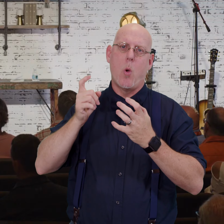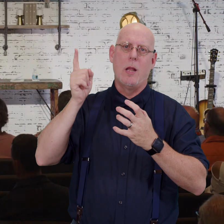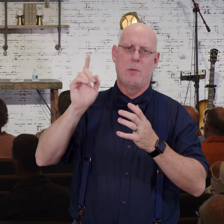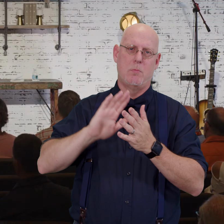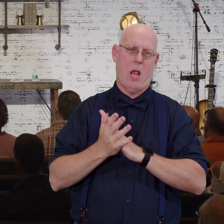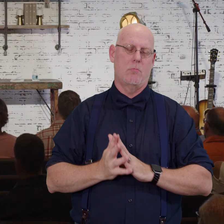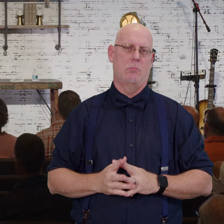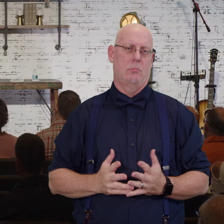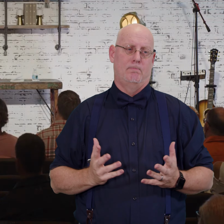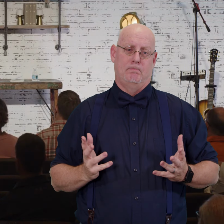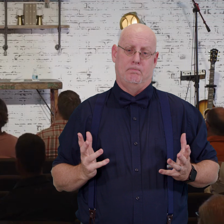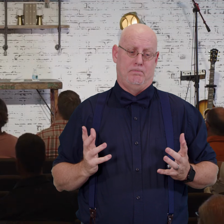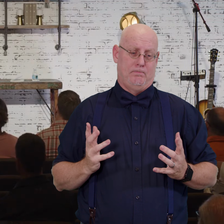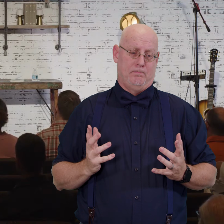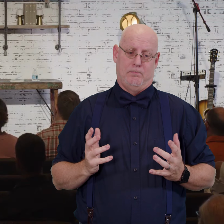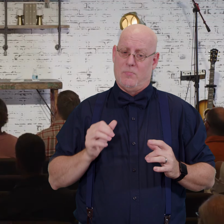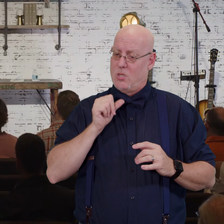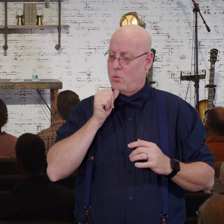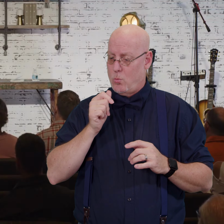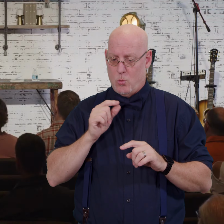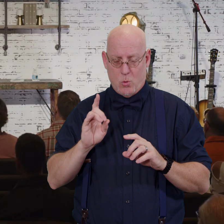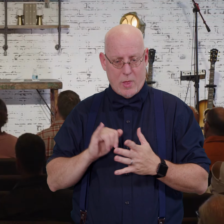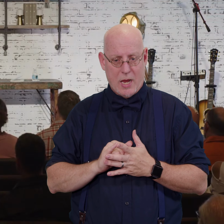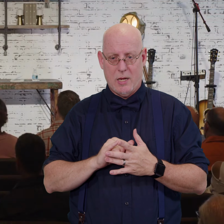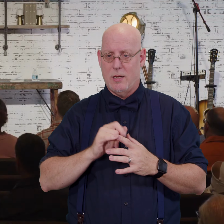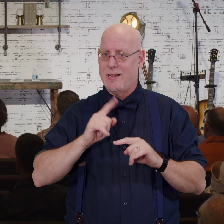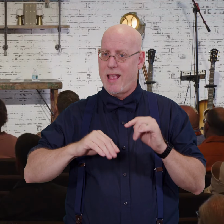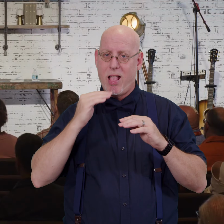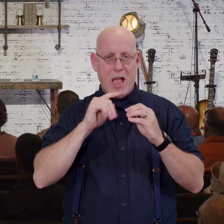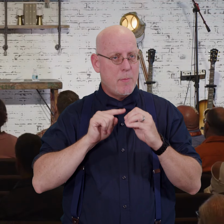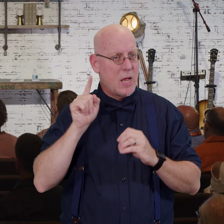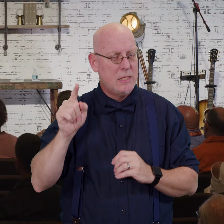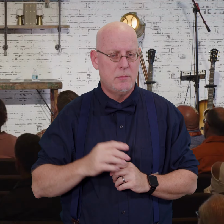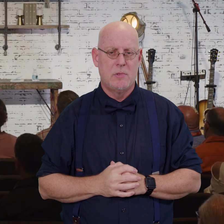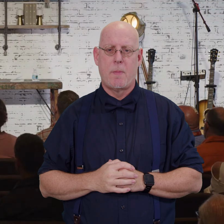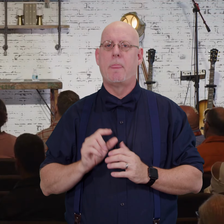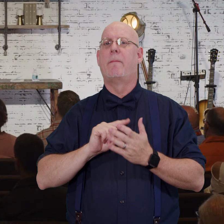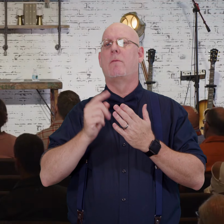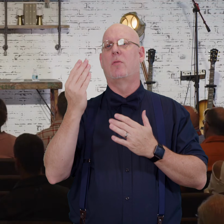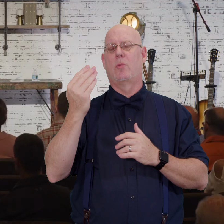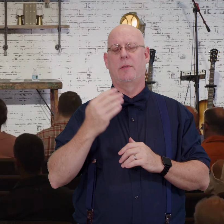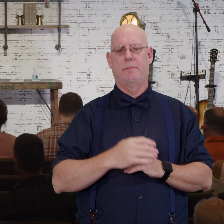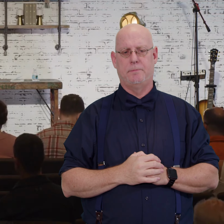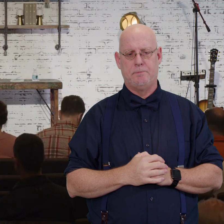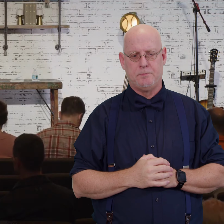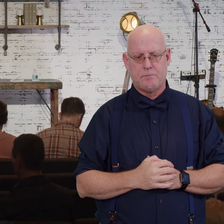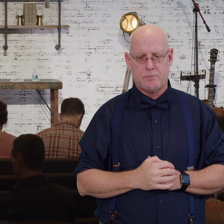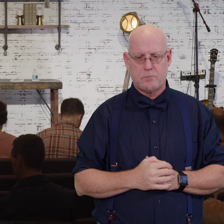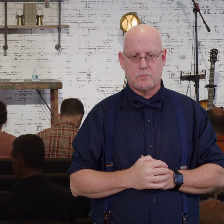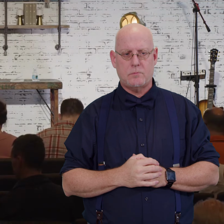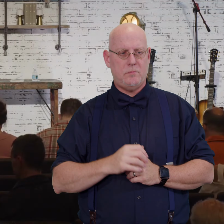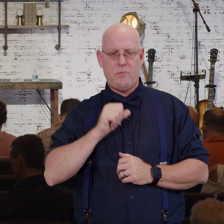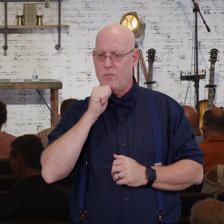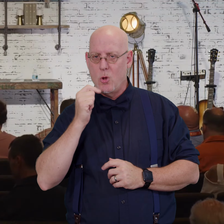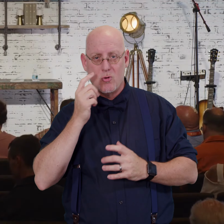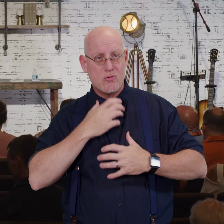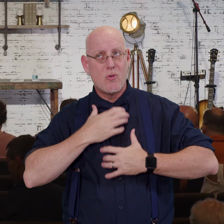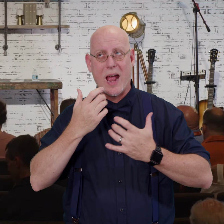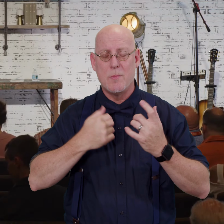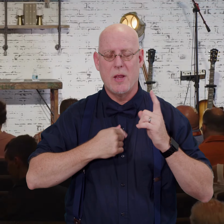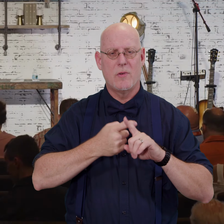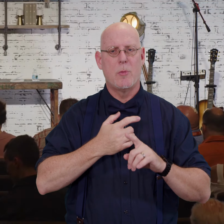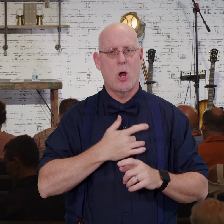to be. That's right. We just don't get to do that. We don't get to lie about him. Verse 14. They do not cry to